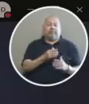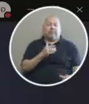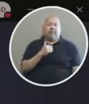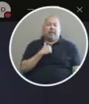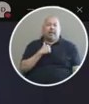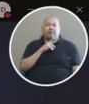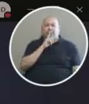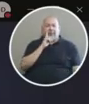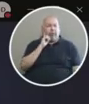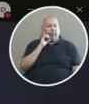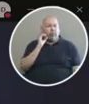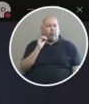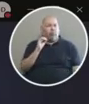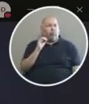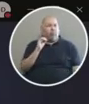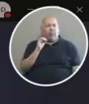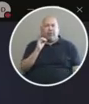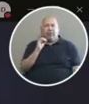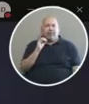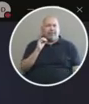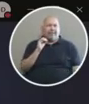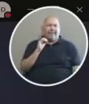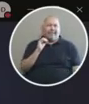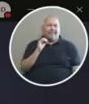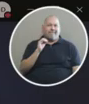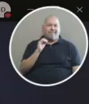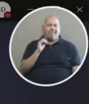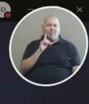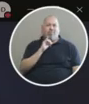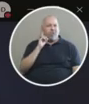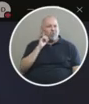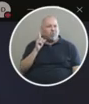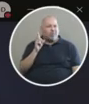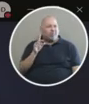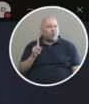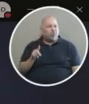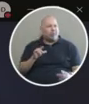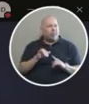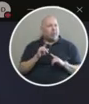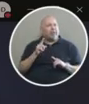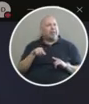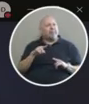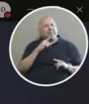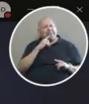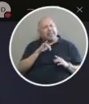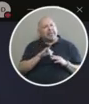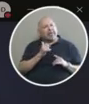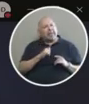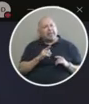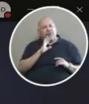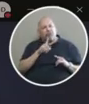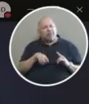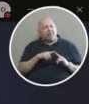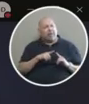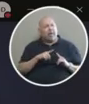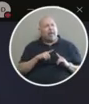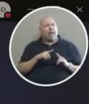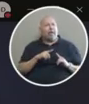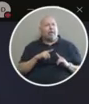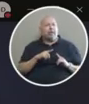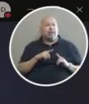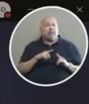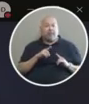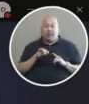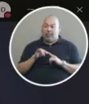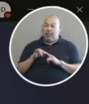I didn't hear one single time one of them saying anything about